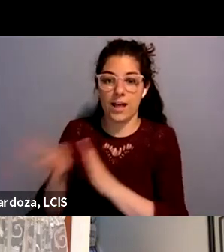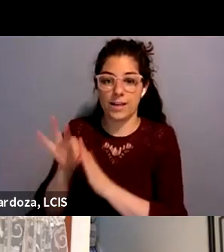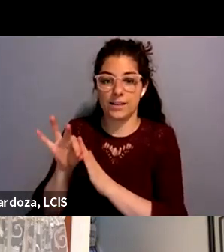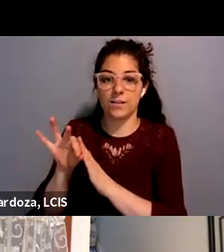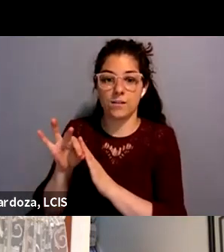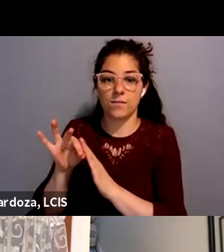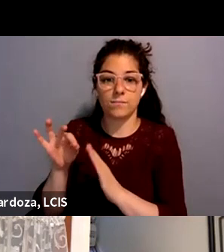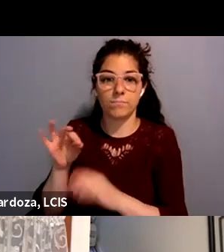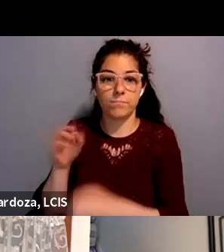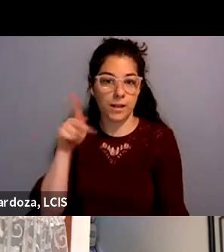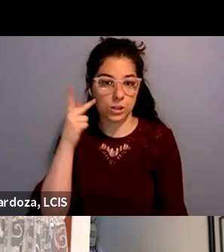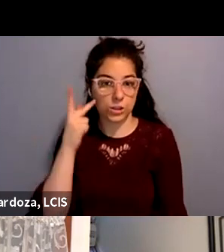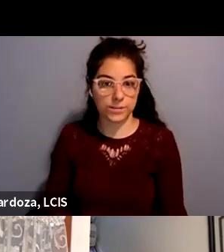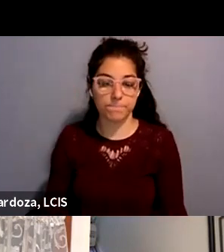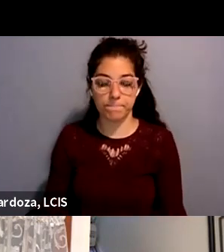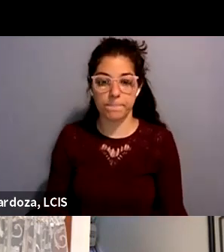Officials.